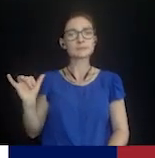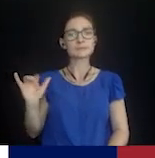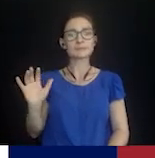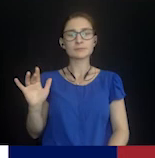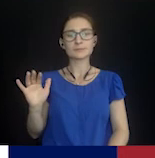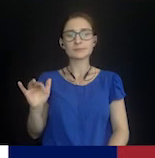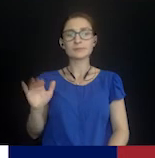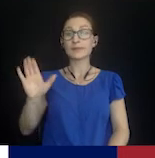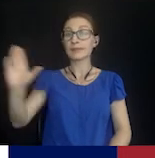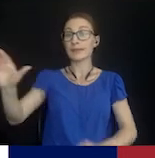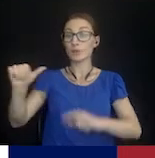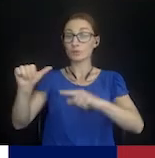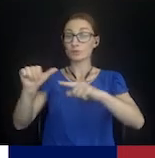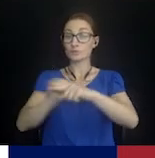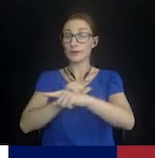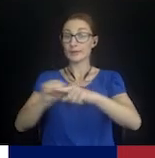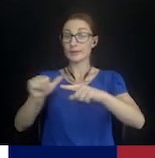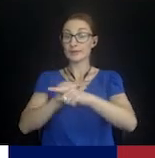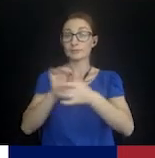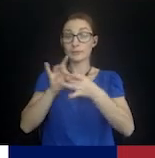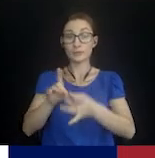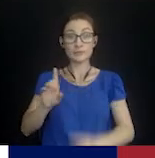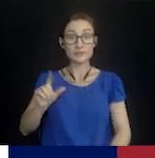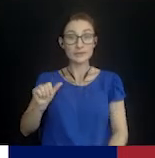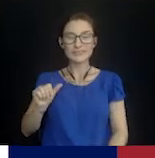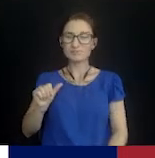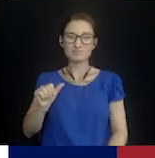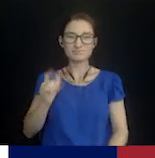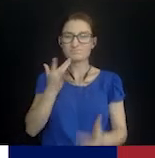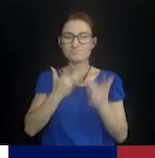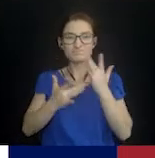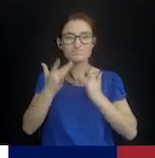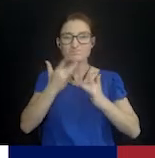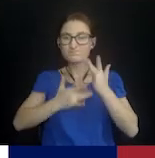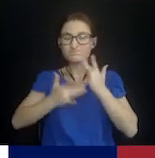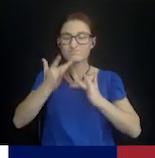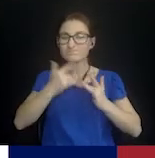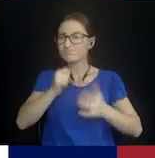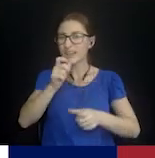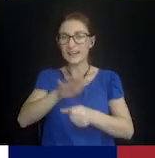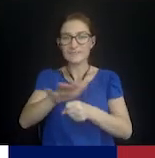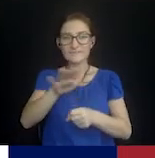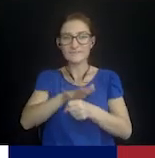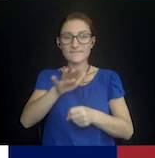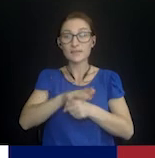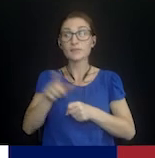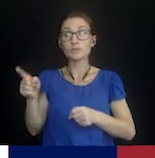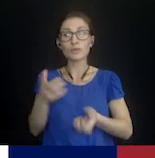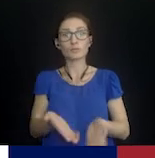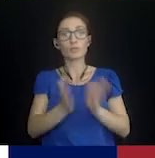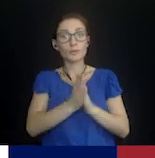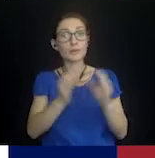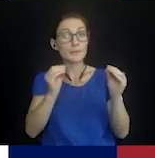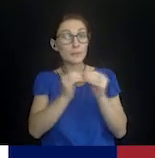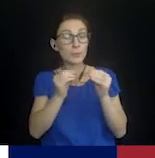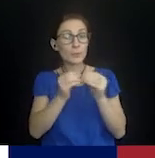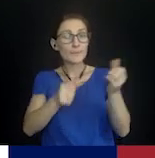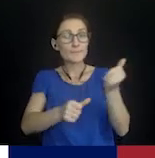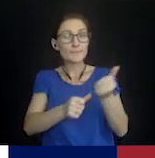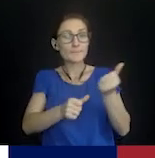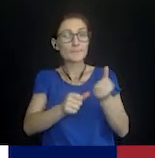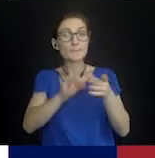the training that they have on disability is inadequate. So they have requested assistance in providing adequate